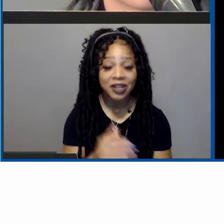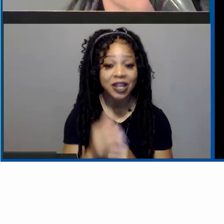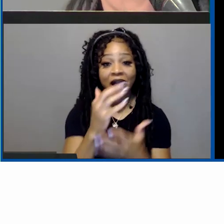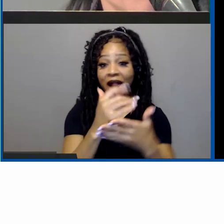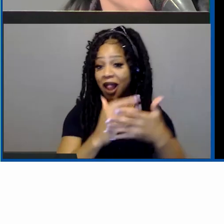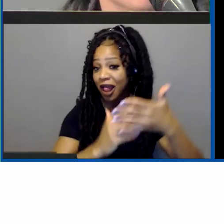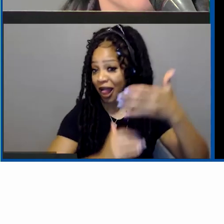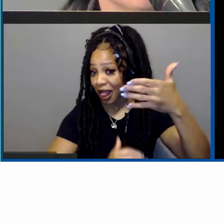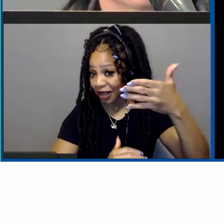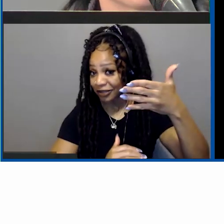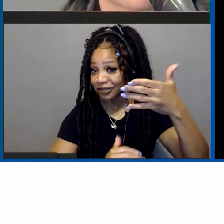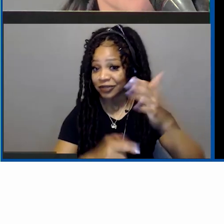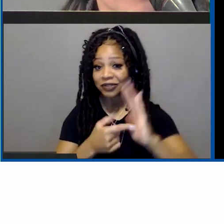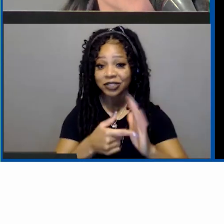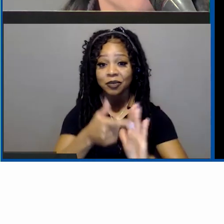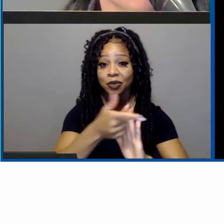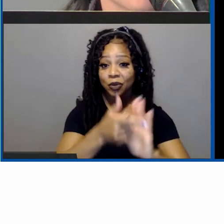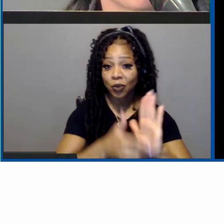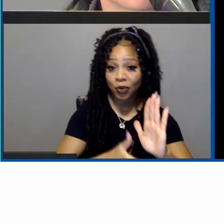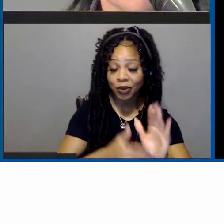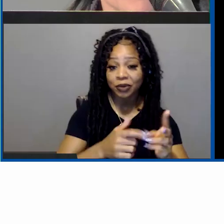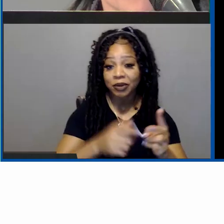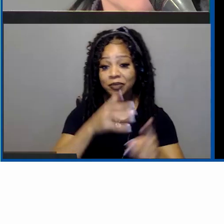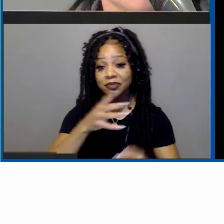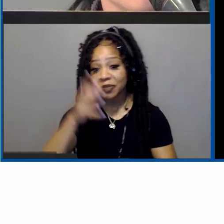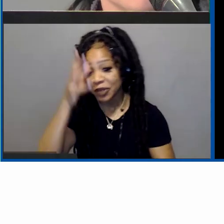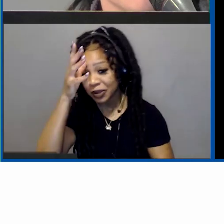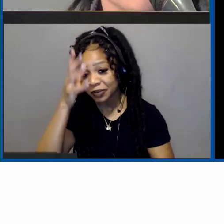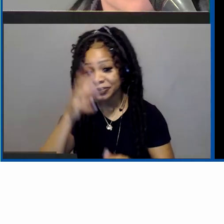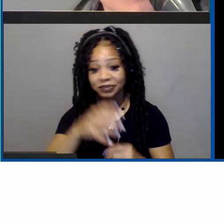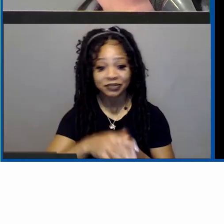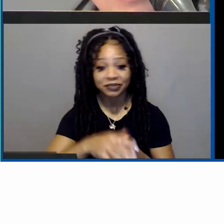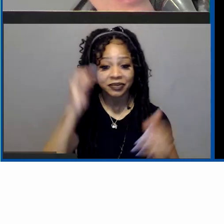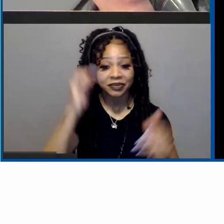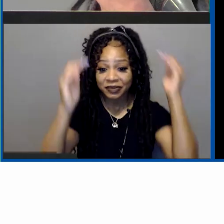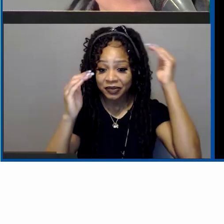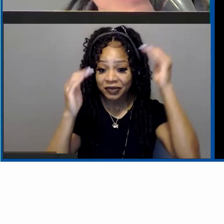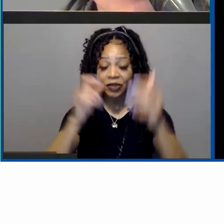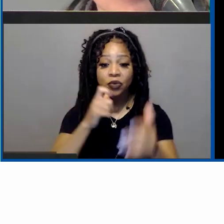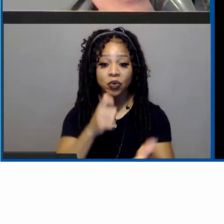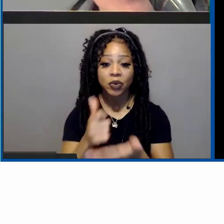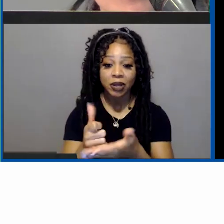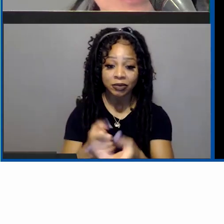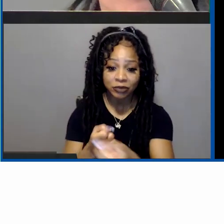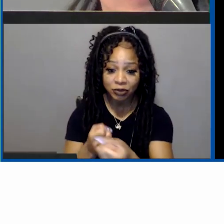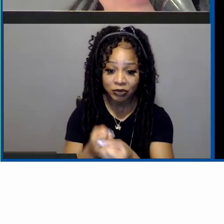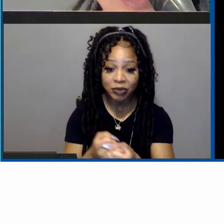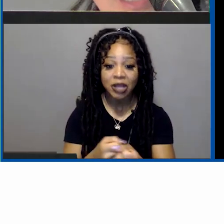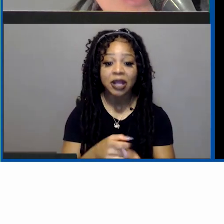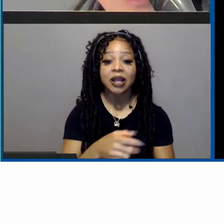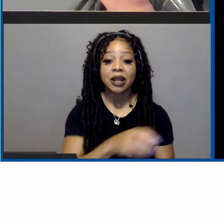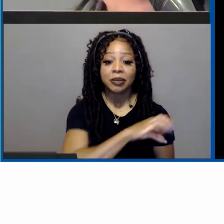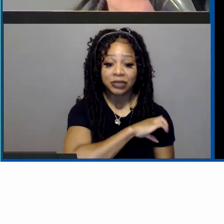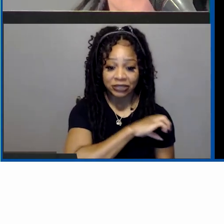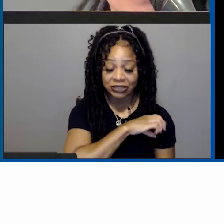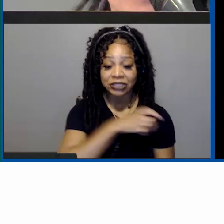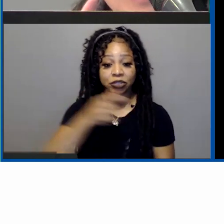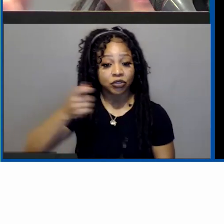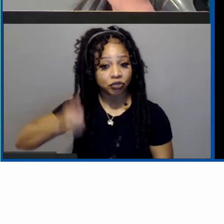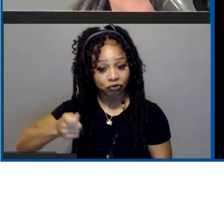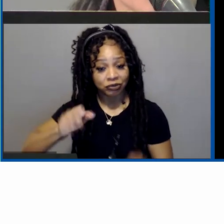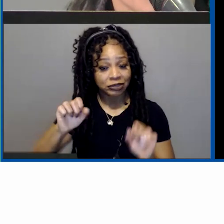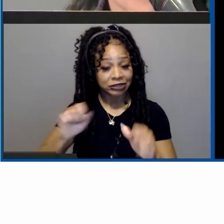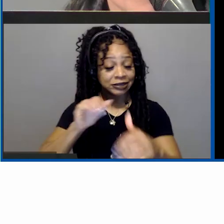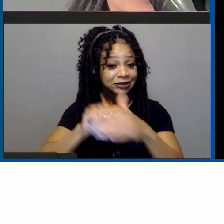people, like the lawyers, like the parents, like the adult assisting, like the police and the judges, they have access,